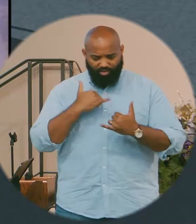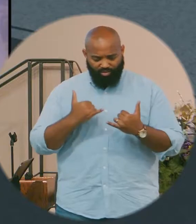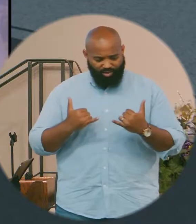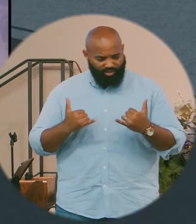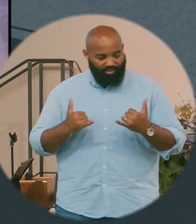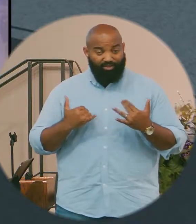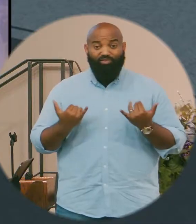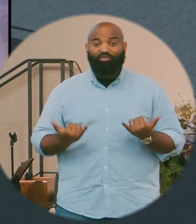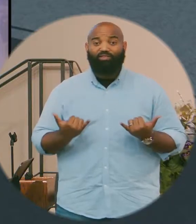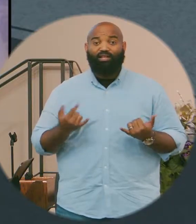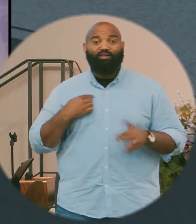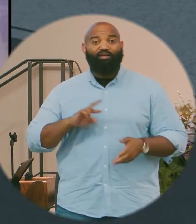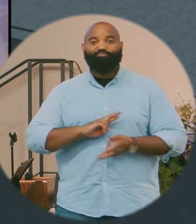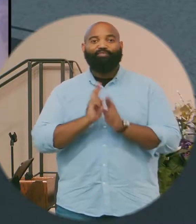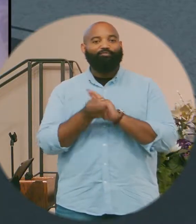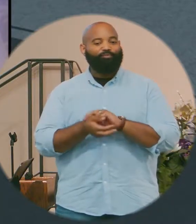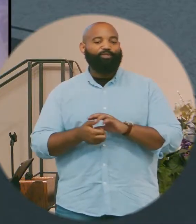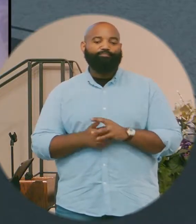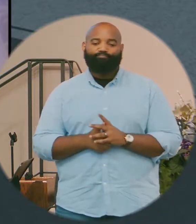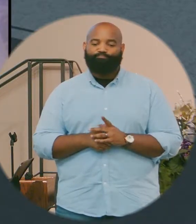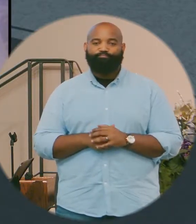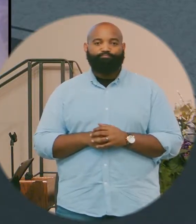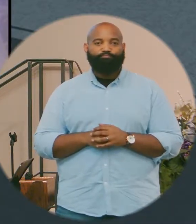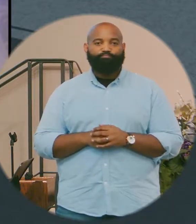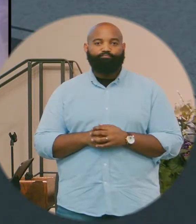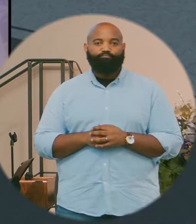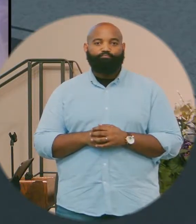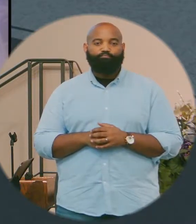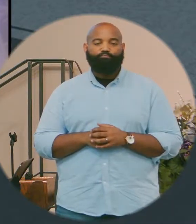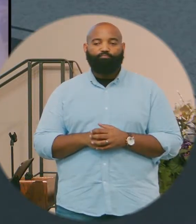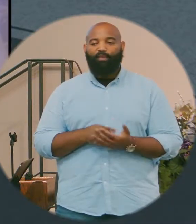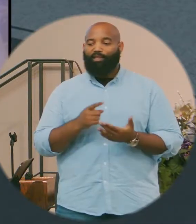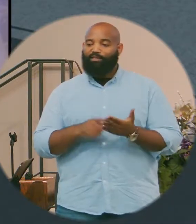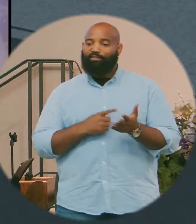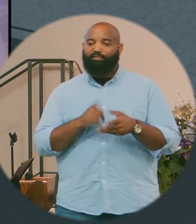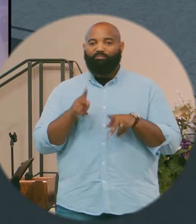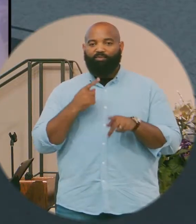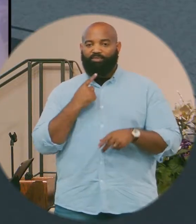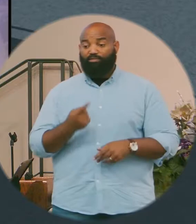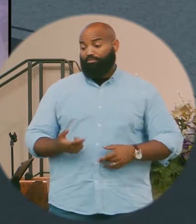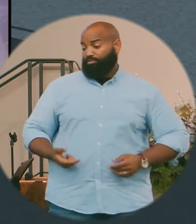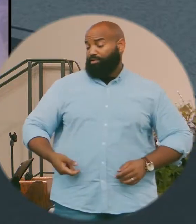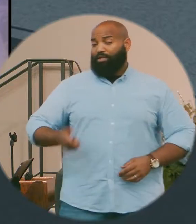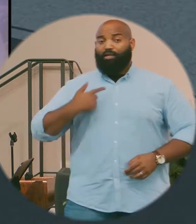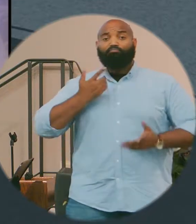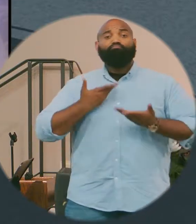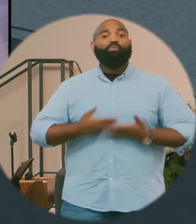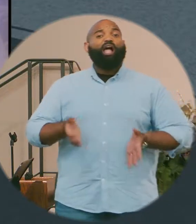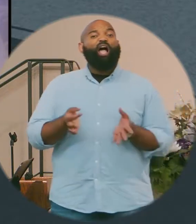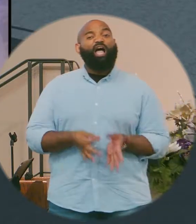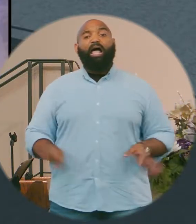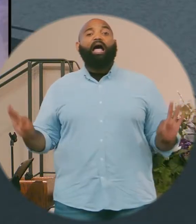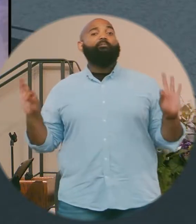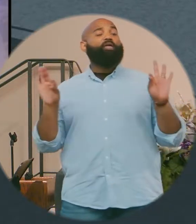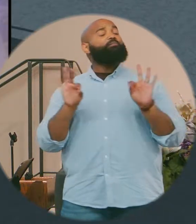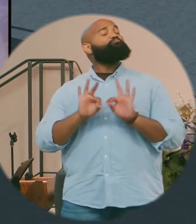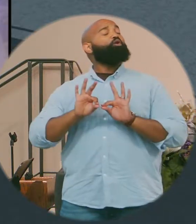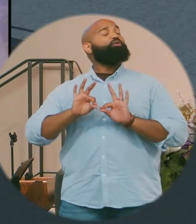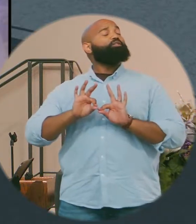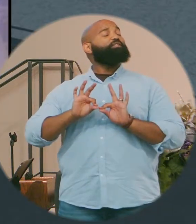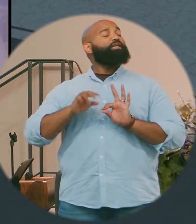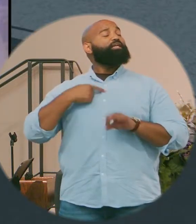death for you come to try to check me. That's what we do. We love to throw our titles around and we love to hide behind our